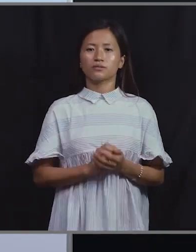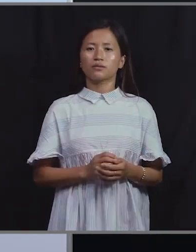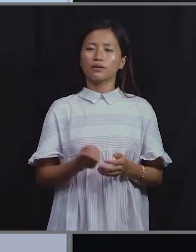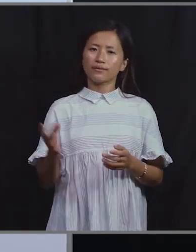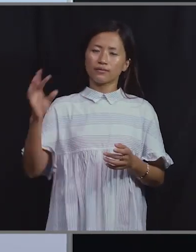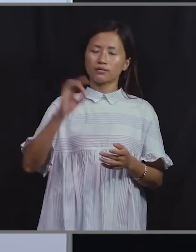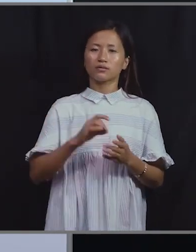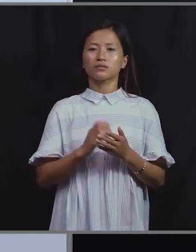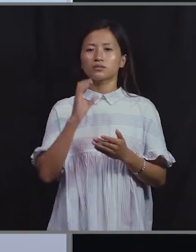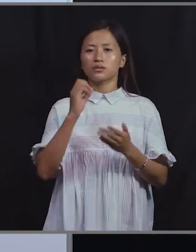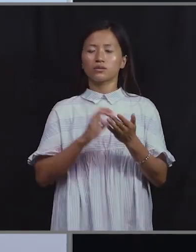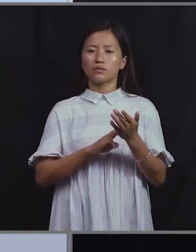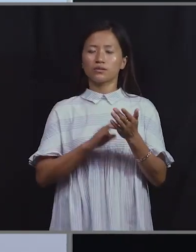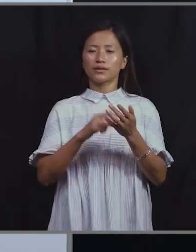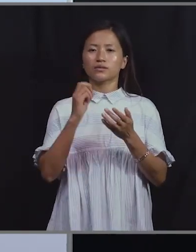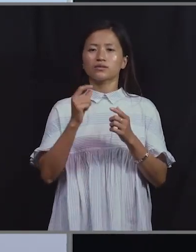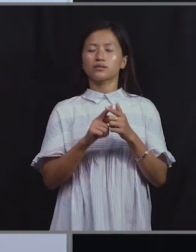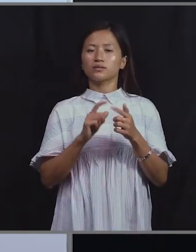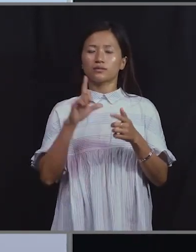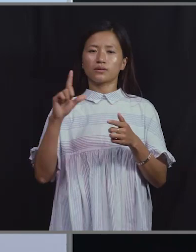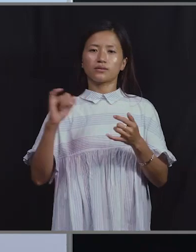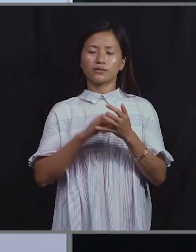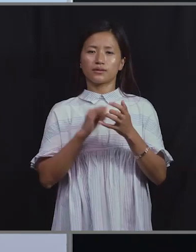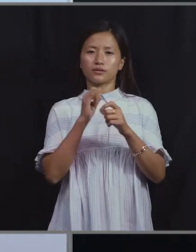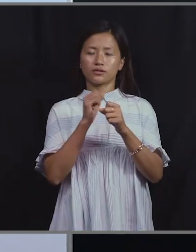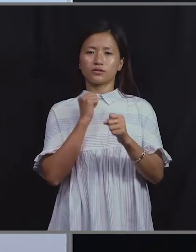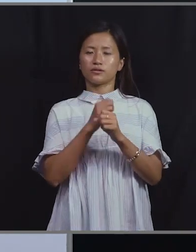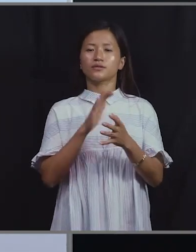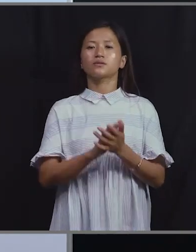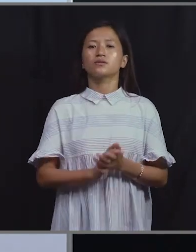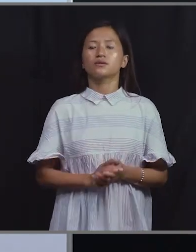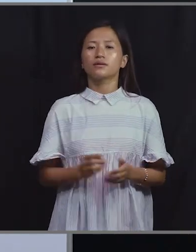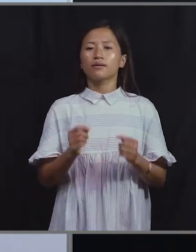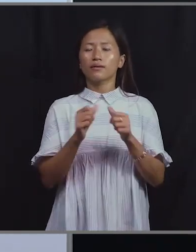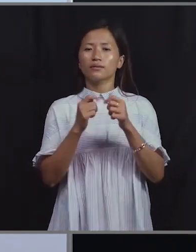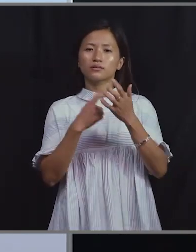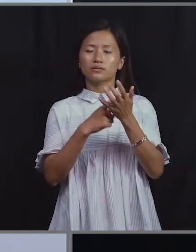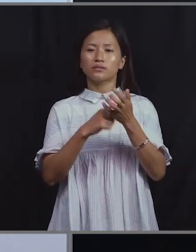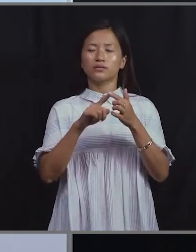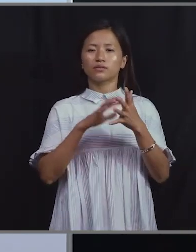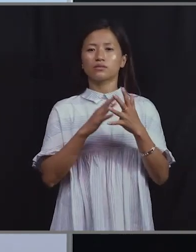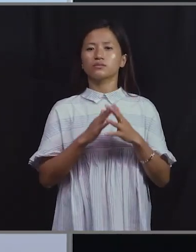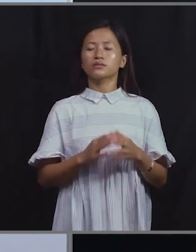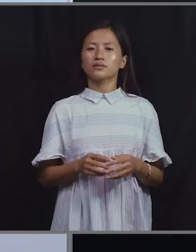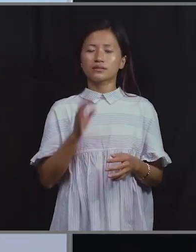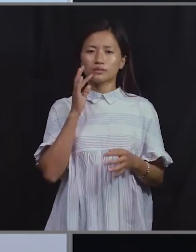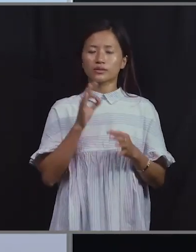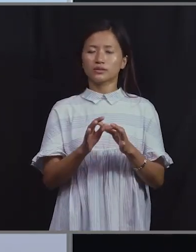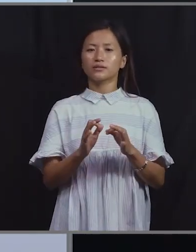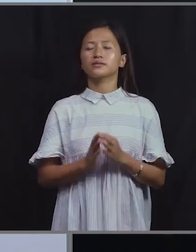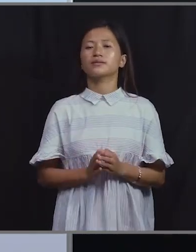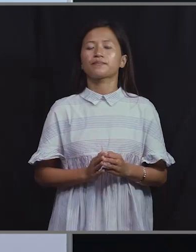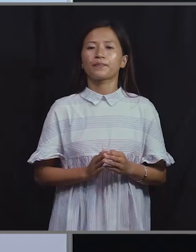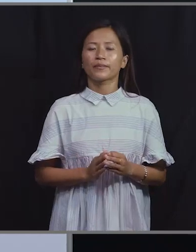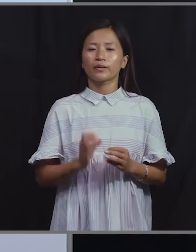reconciliation, all right, could be made between the Cold War era. Okay, this is especially in the Cold War. And neutrality.